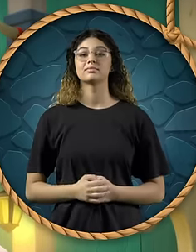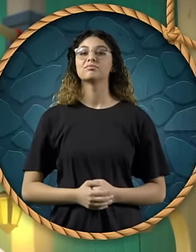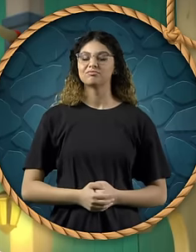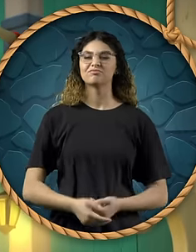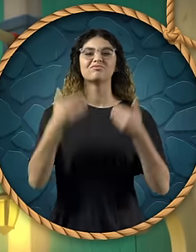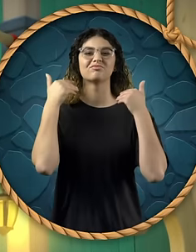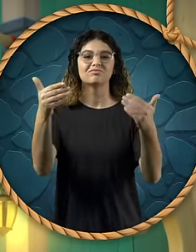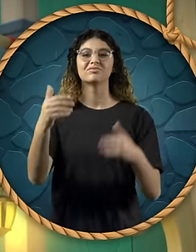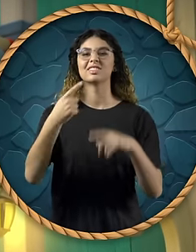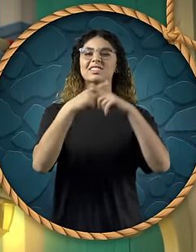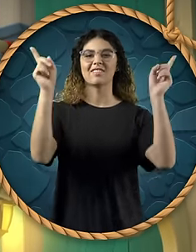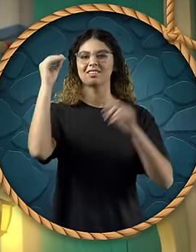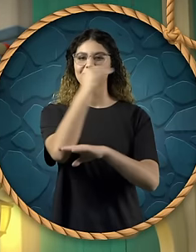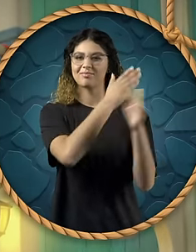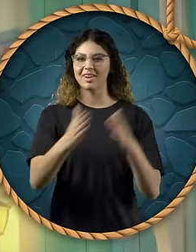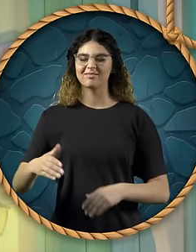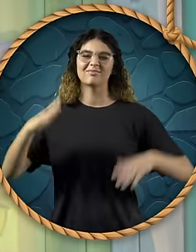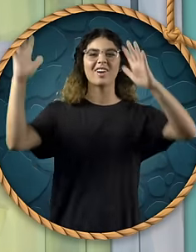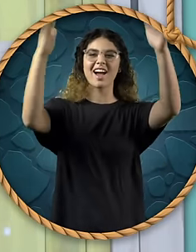Let's make a dino difference!